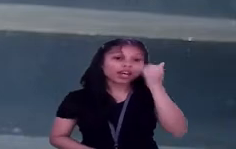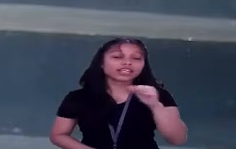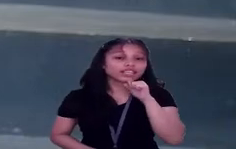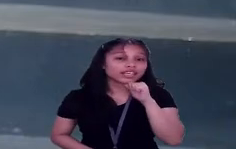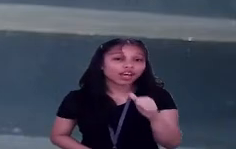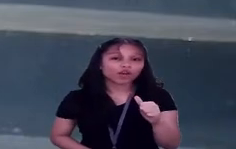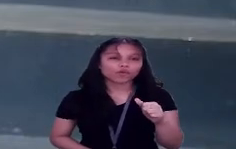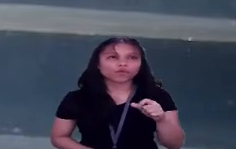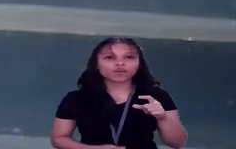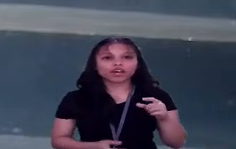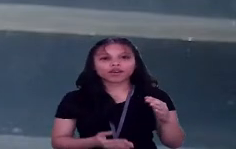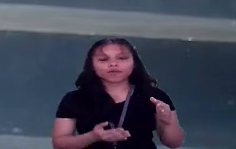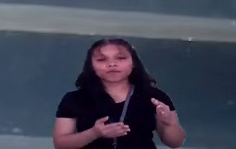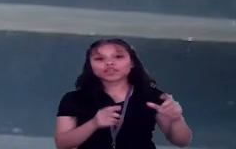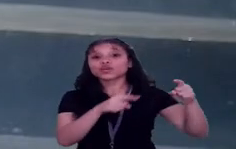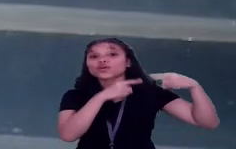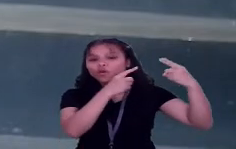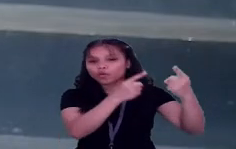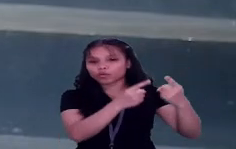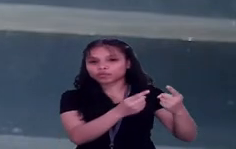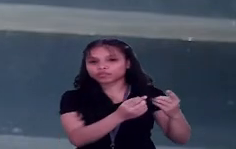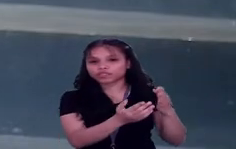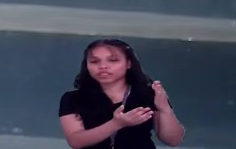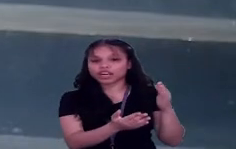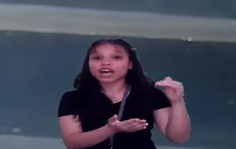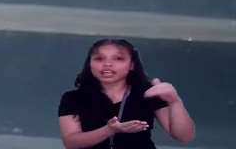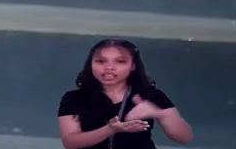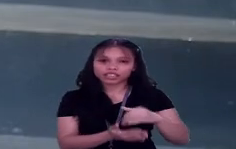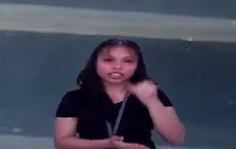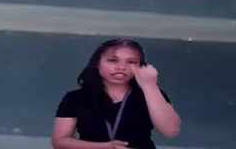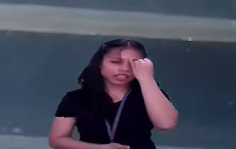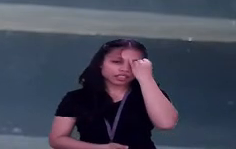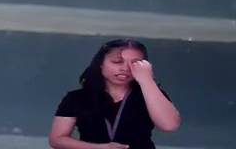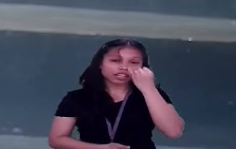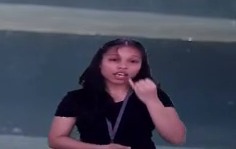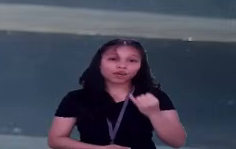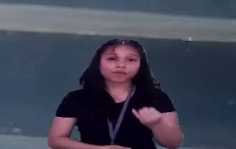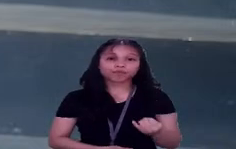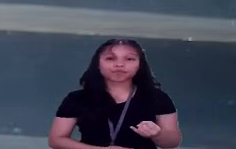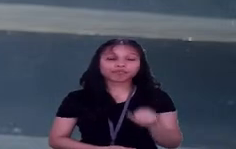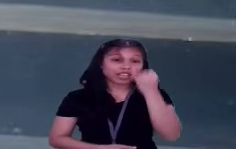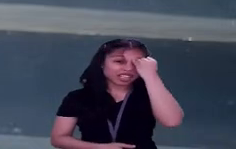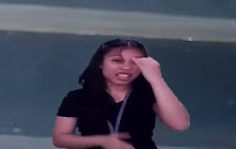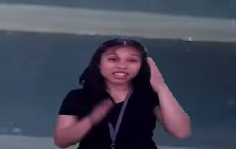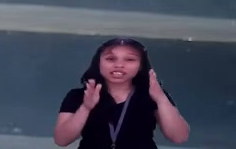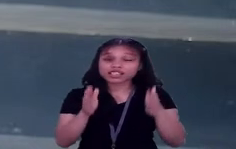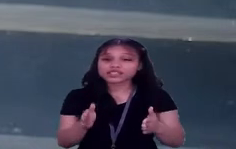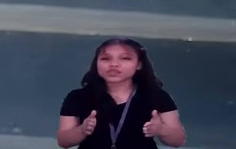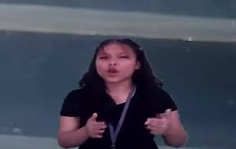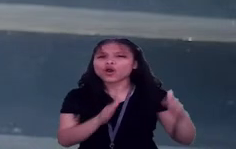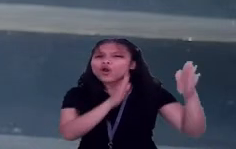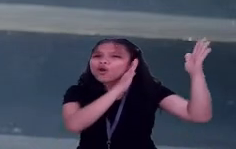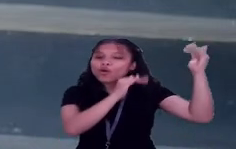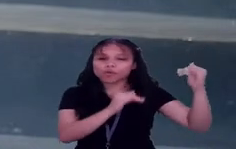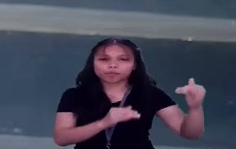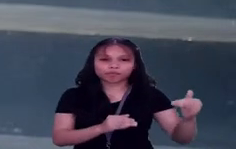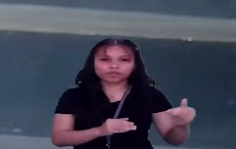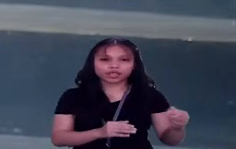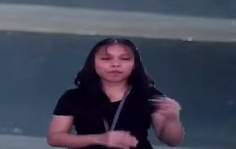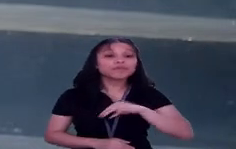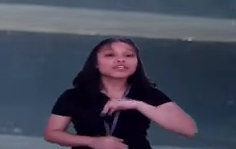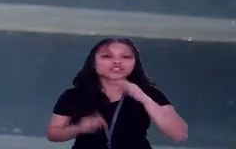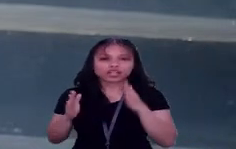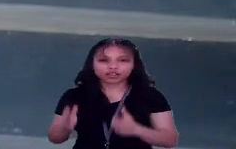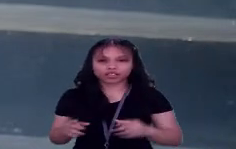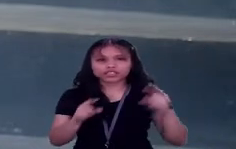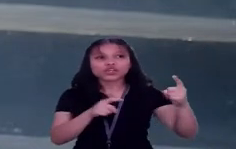Knowing that one Indian is hoping that a missionary will go back. It is really a great